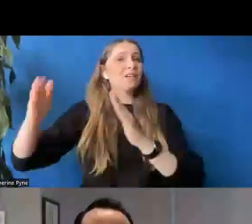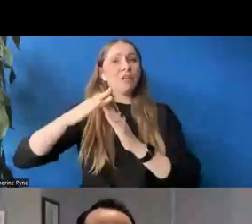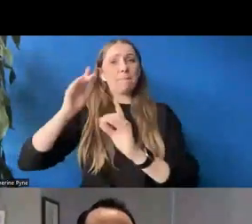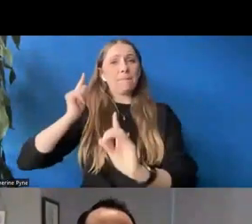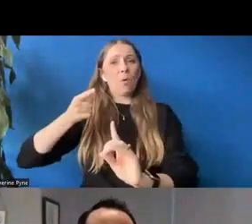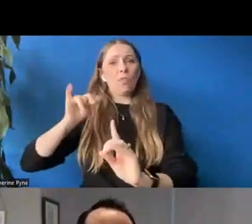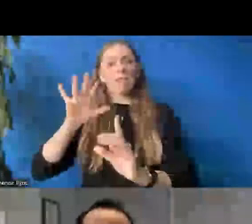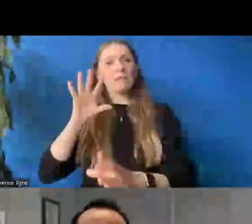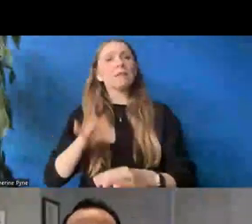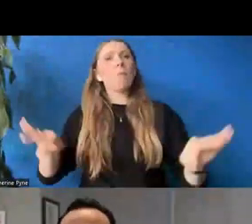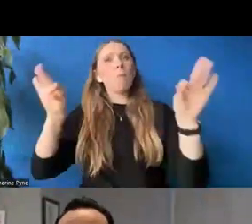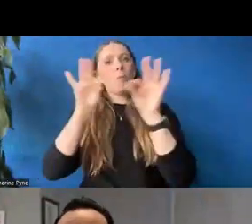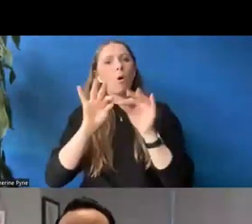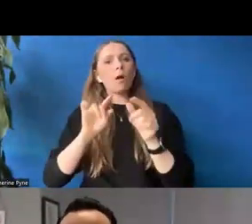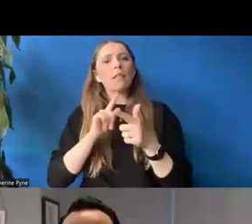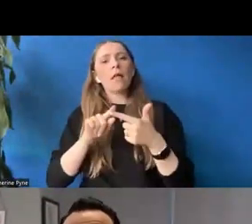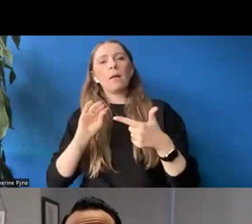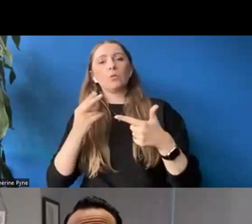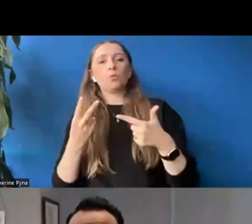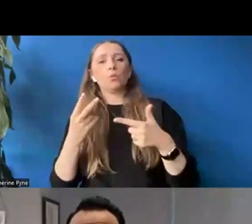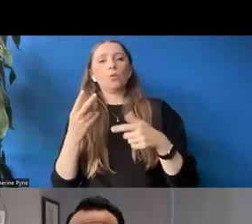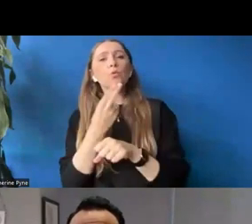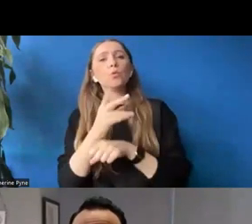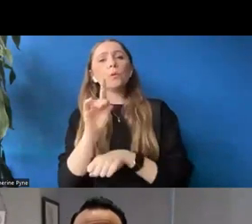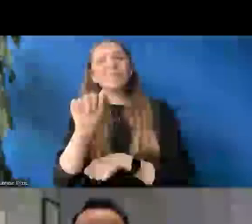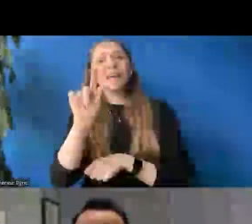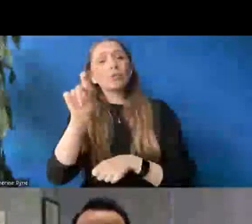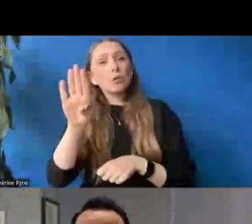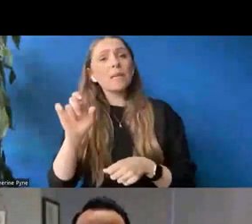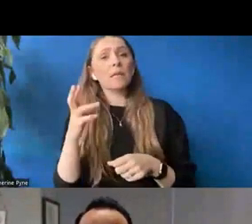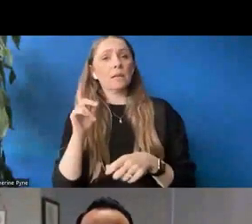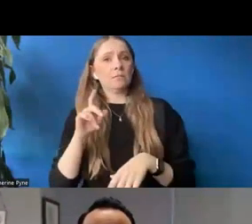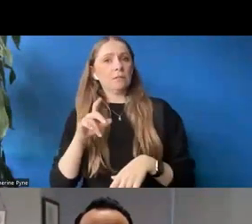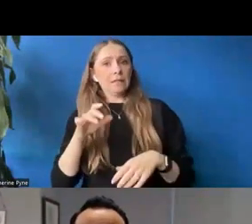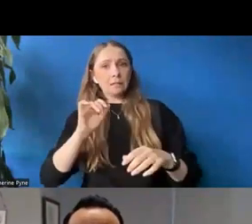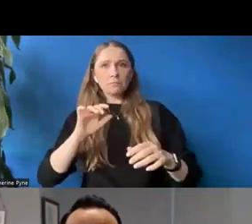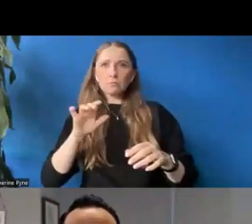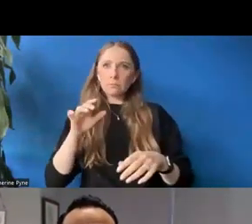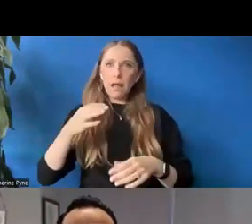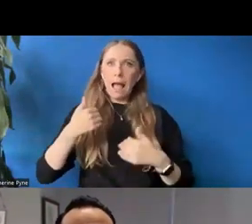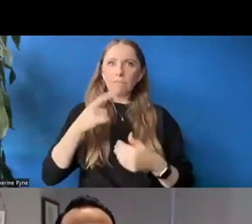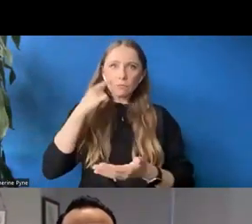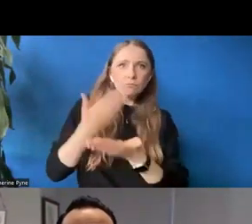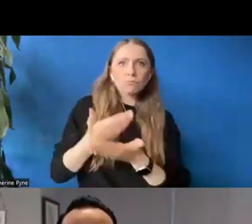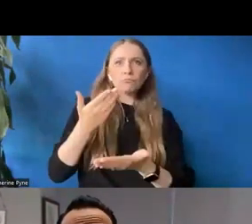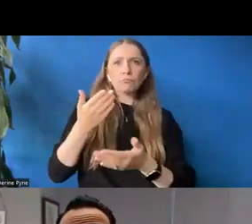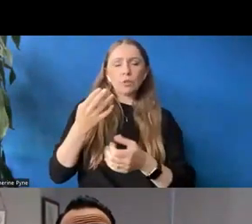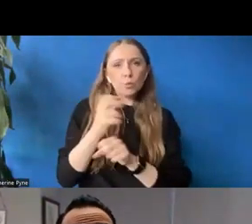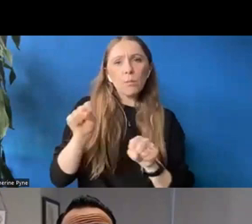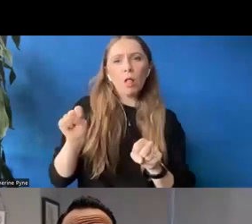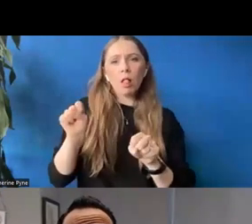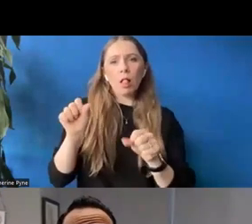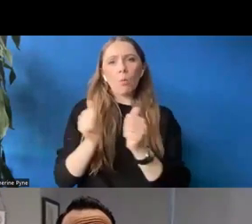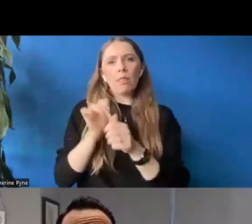And then item number two, the use of the data should be feasible and credible with the available data and resources.